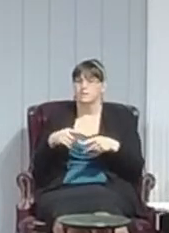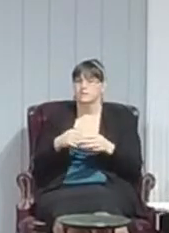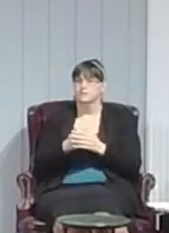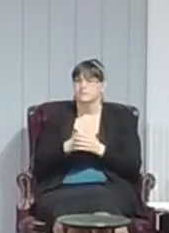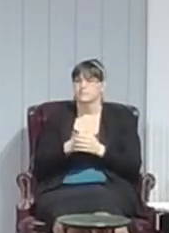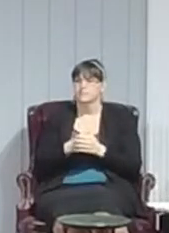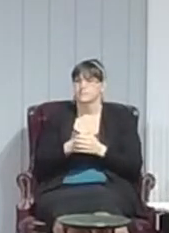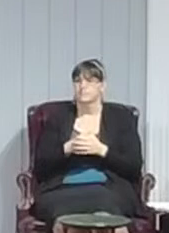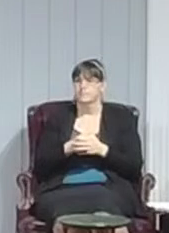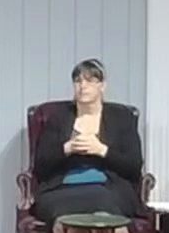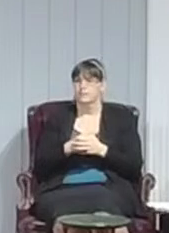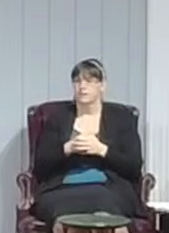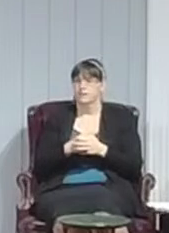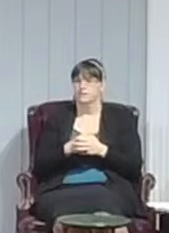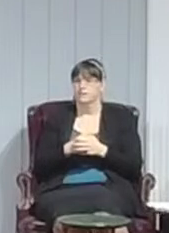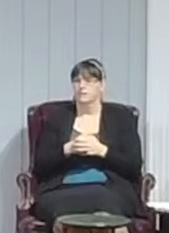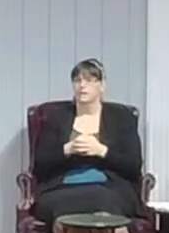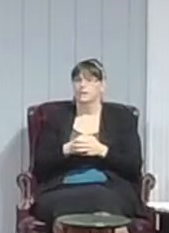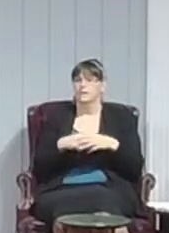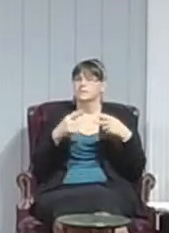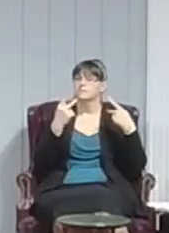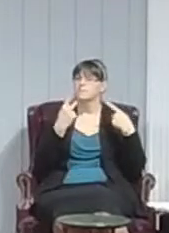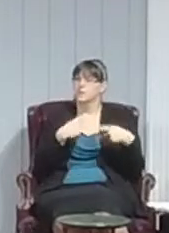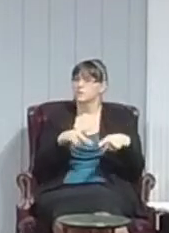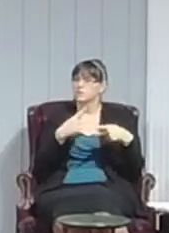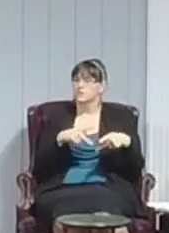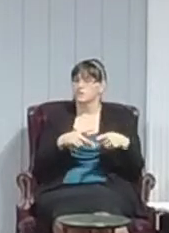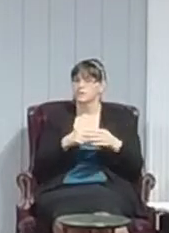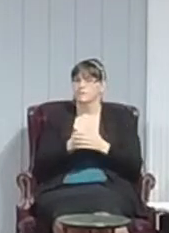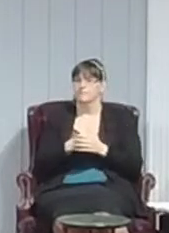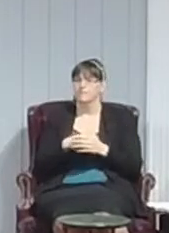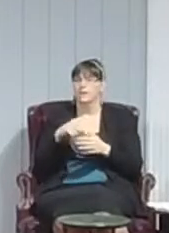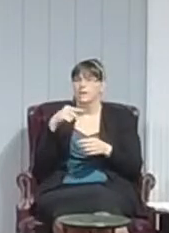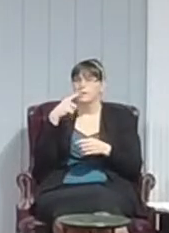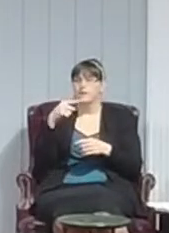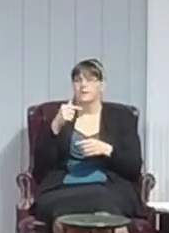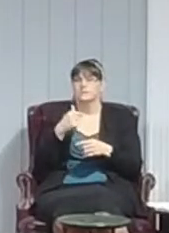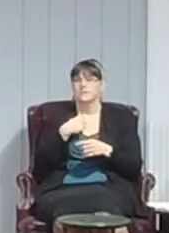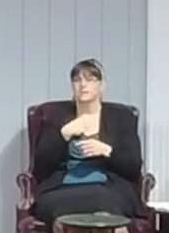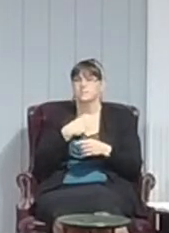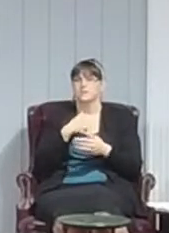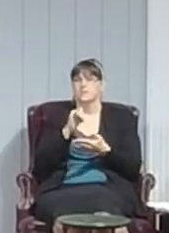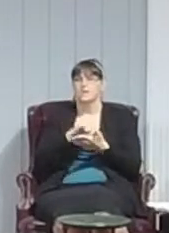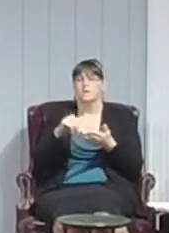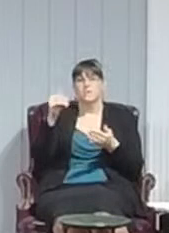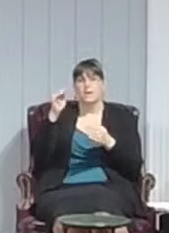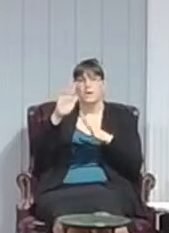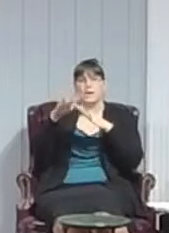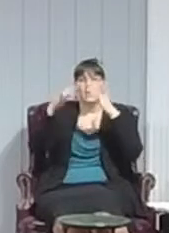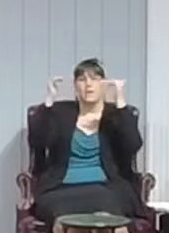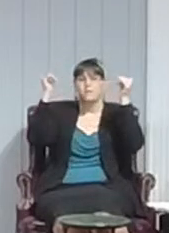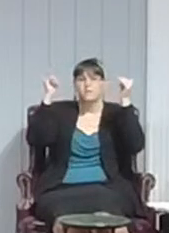It tells, it's personal. So, and that tells me, by the way, that that heaven